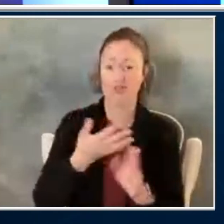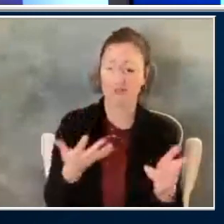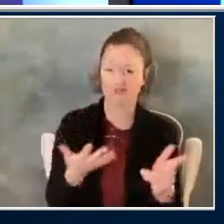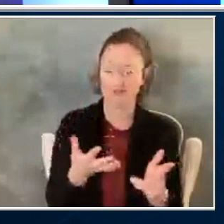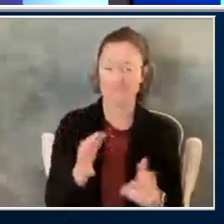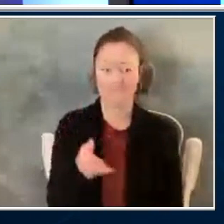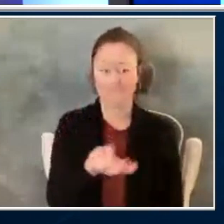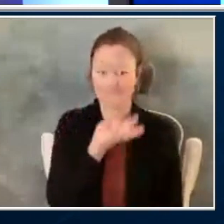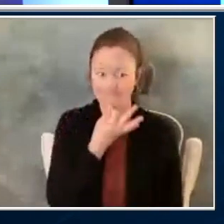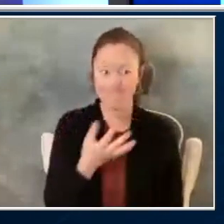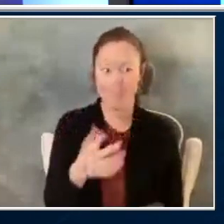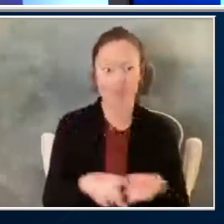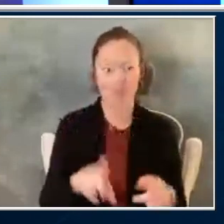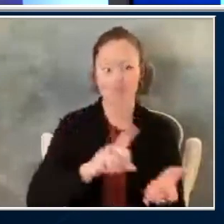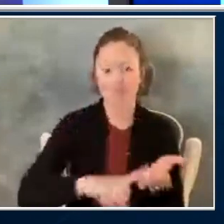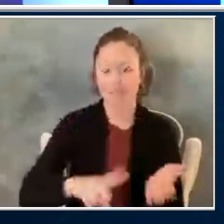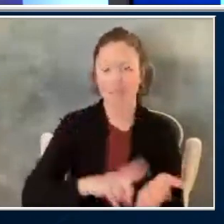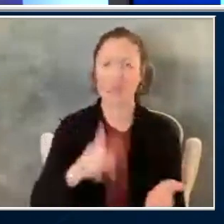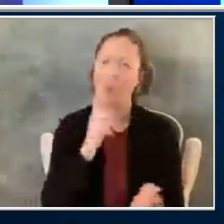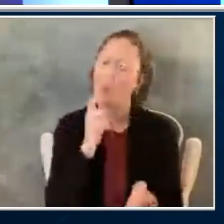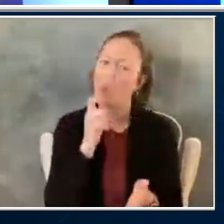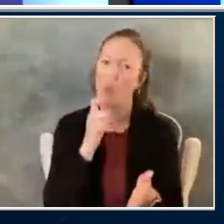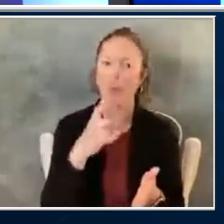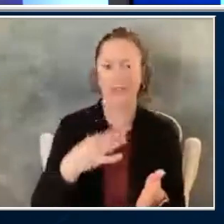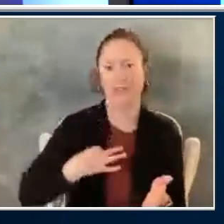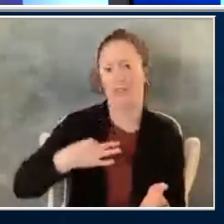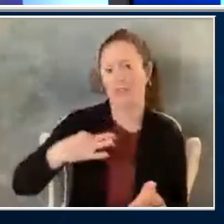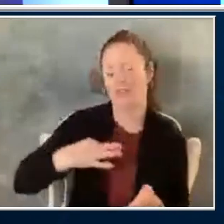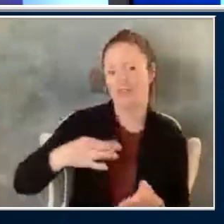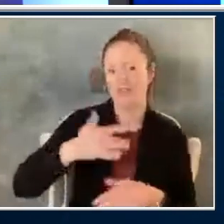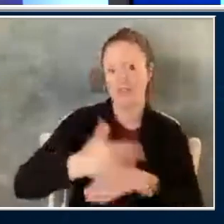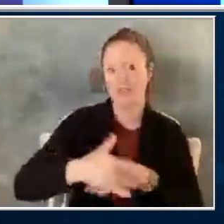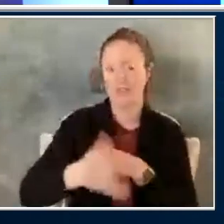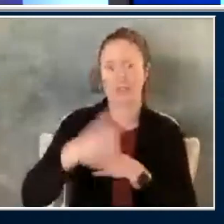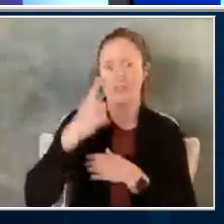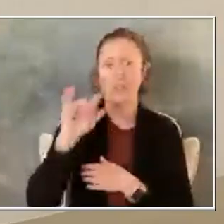in research. Who's a candidate for hormone replacement therapy?